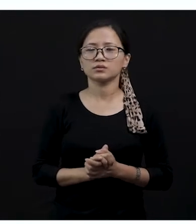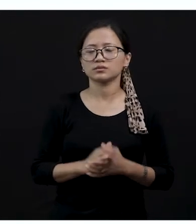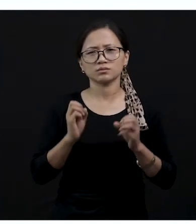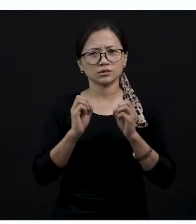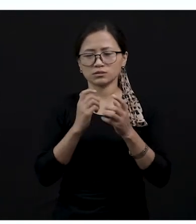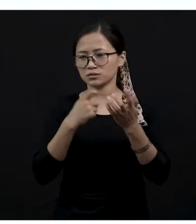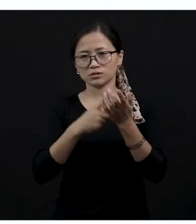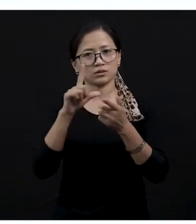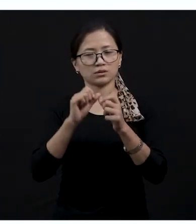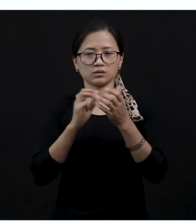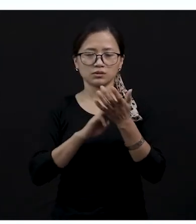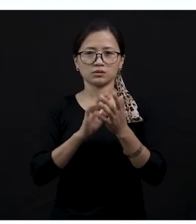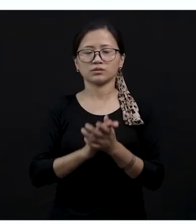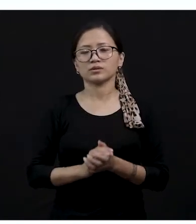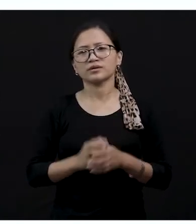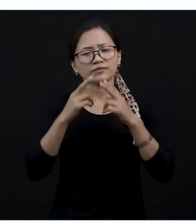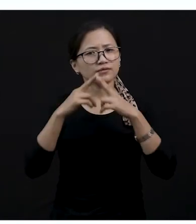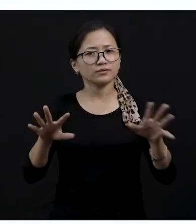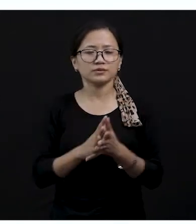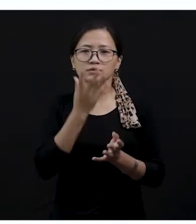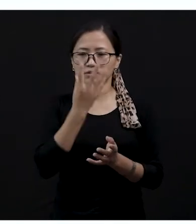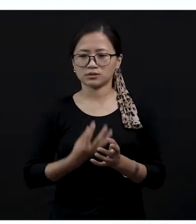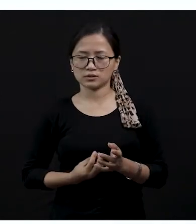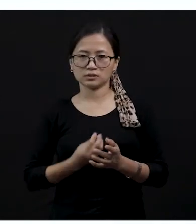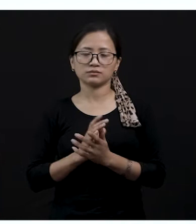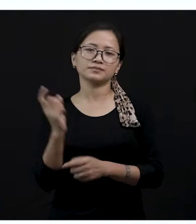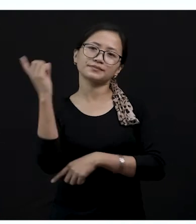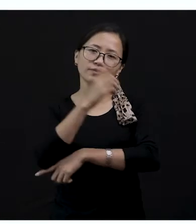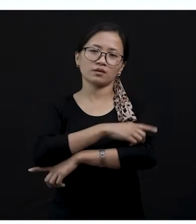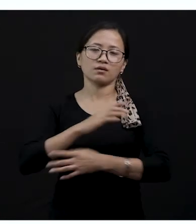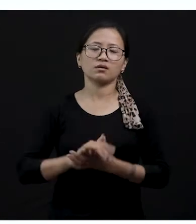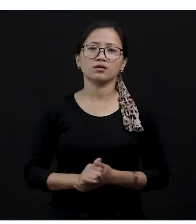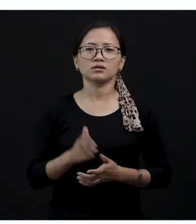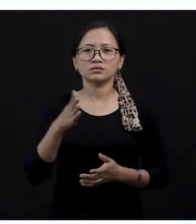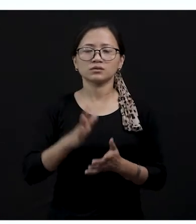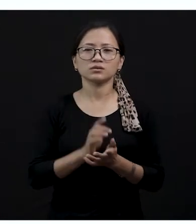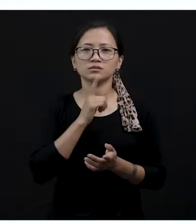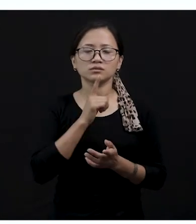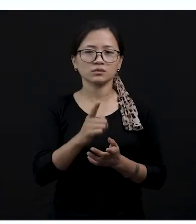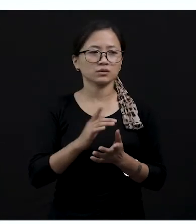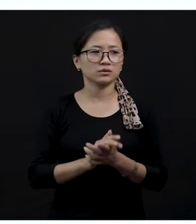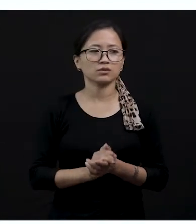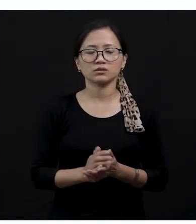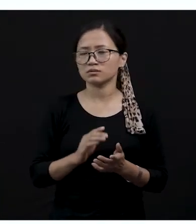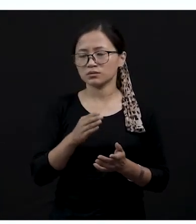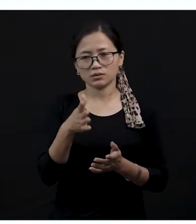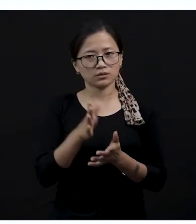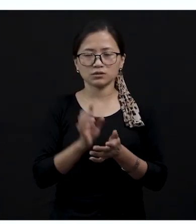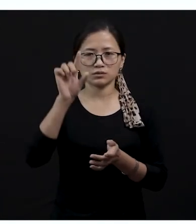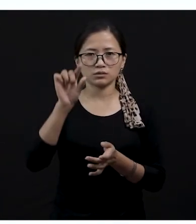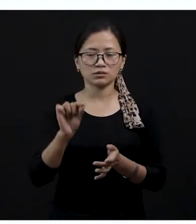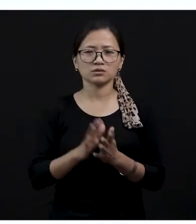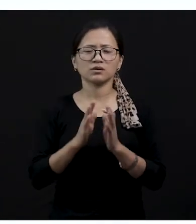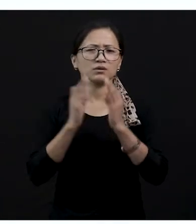gloomy. It is a very sad day, okay? Now, we had nothing to do and nothing to say. See, the family,